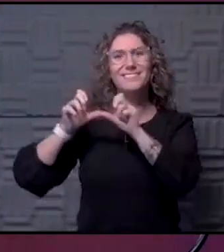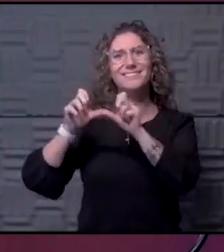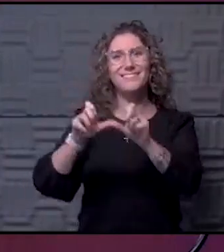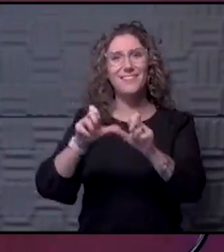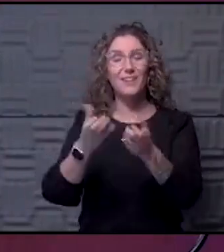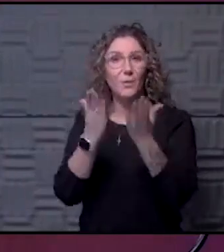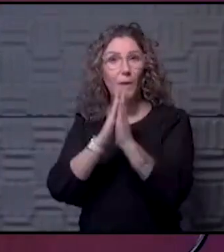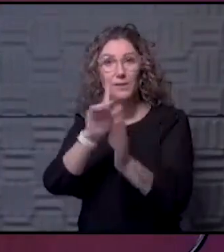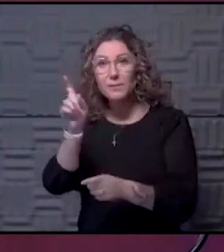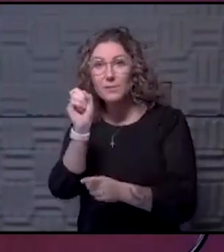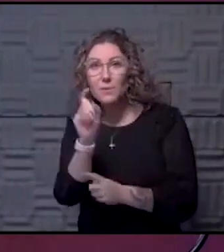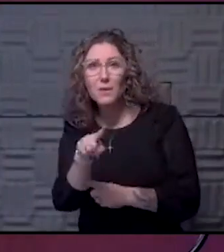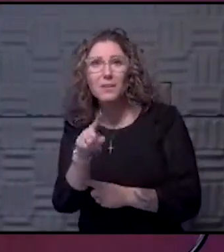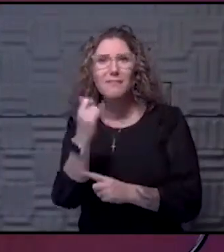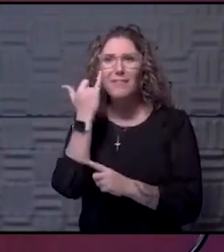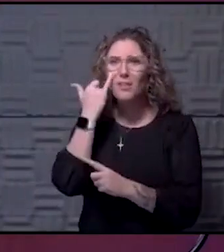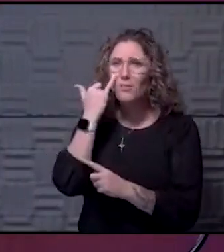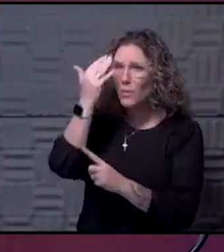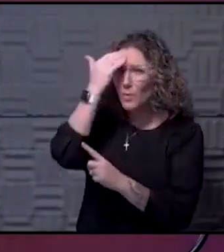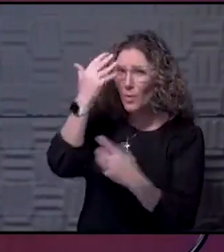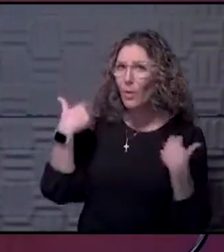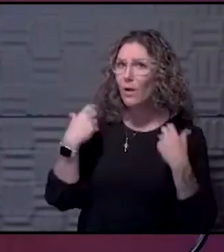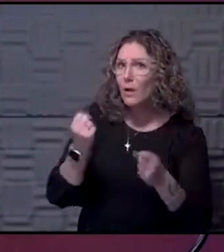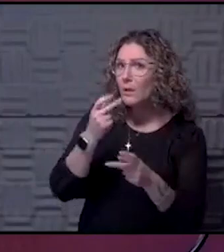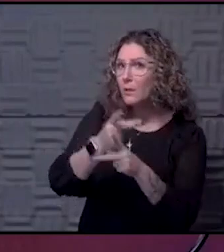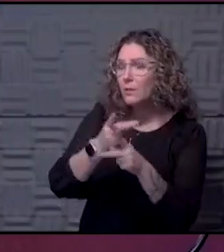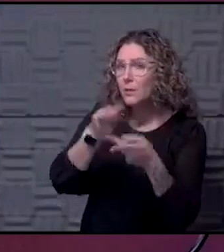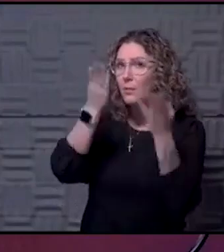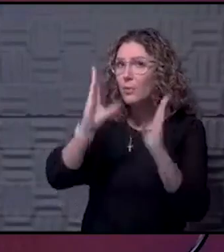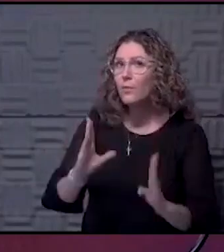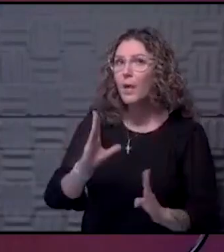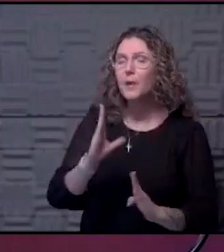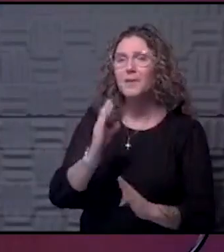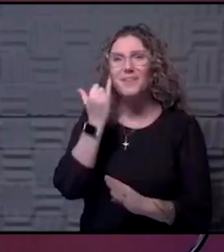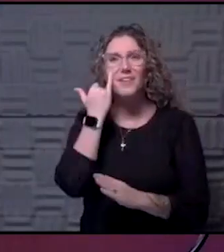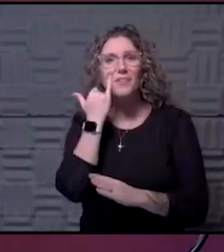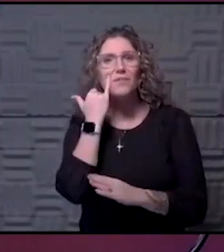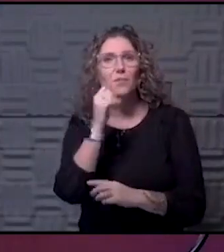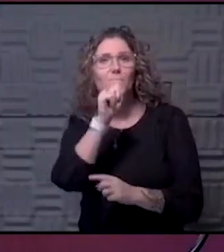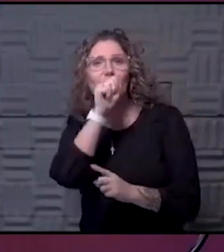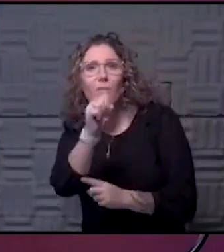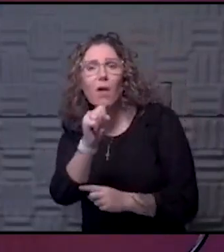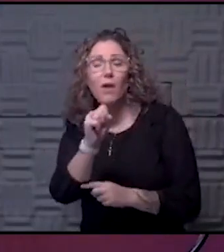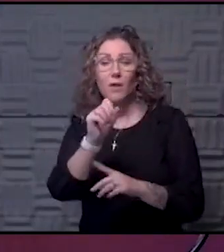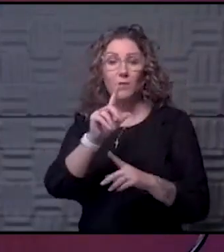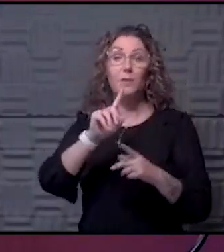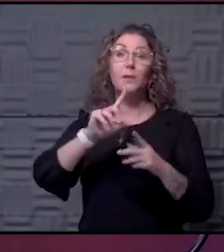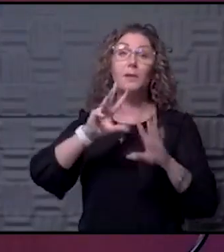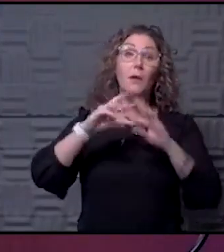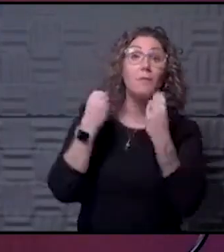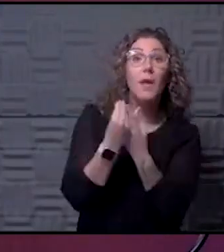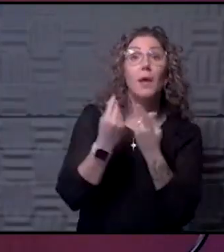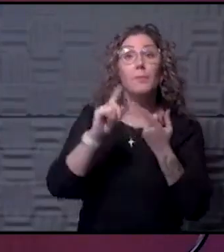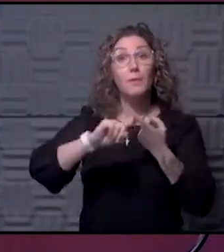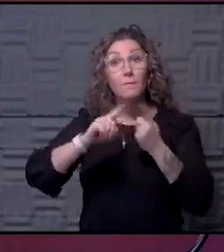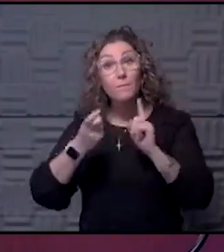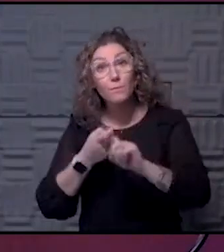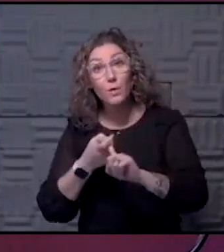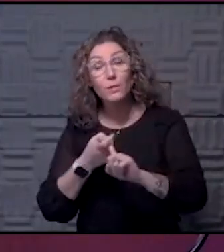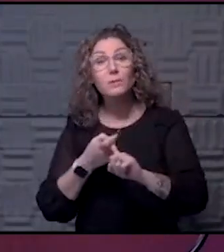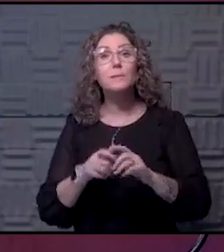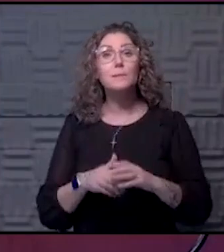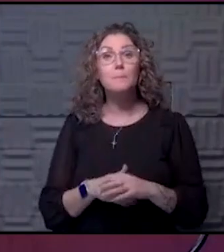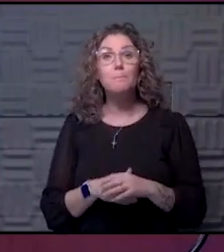questions. If you know healthcare providers, if you love them, if they're family or friends,